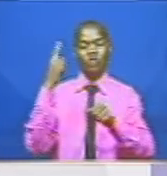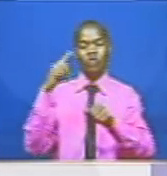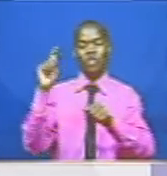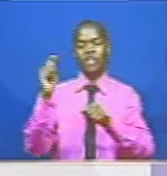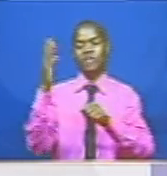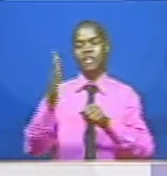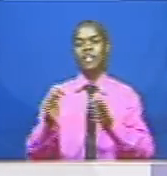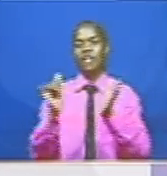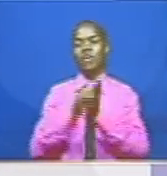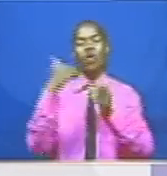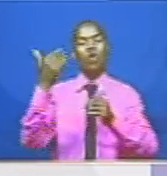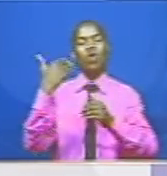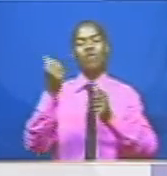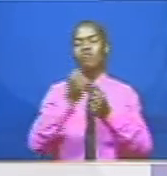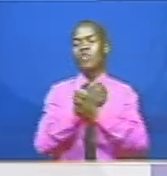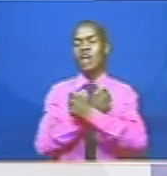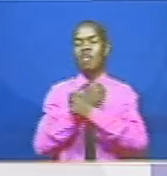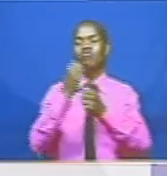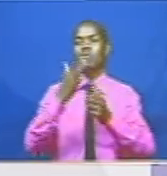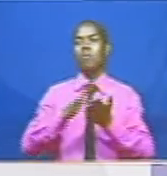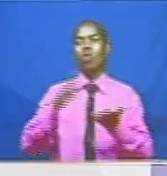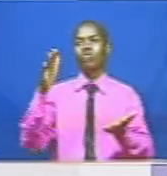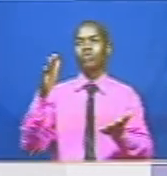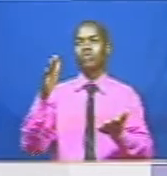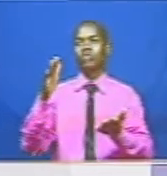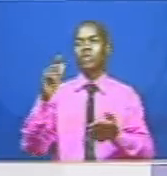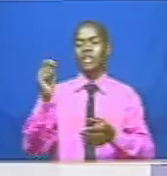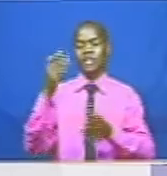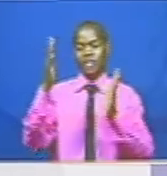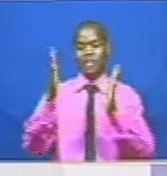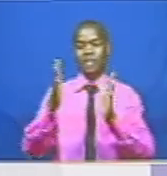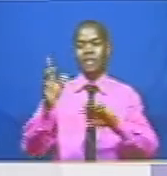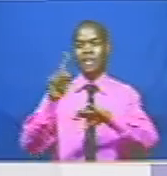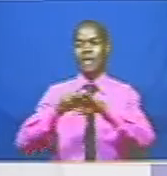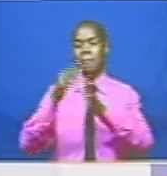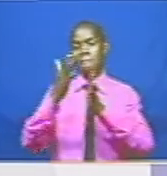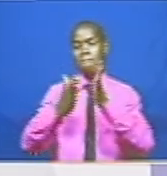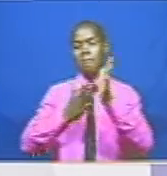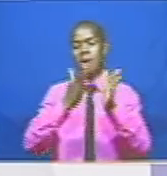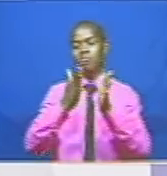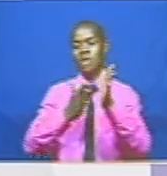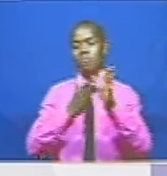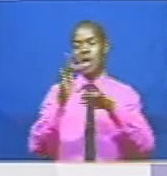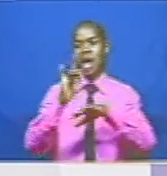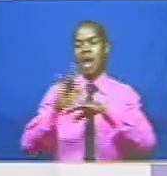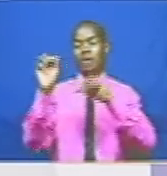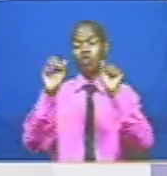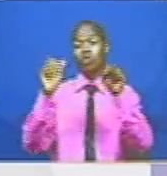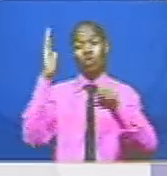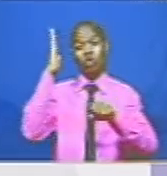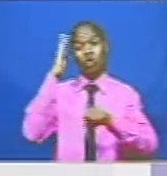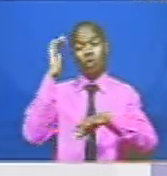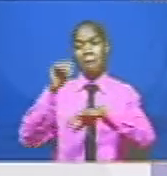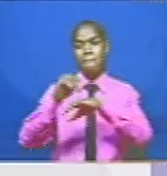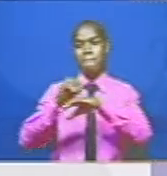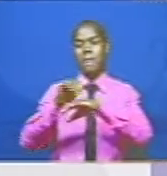like most. So Kenyans, if they like start planning early in advance, you realize that now the spending power will be